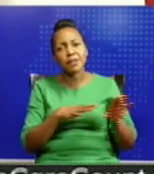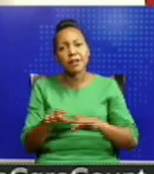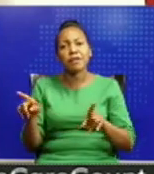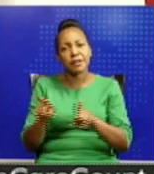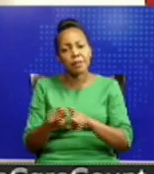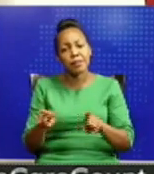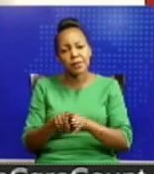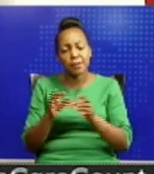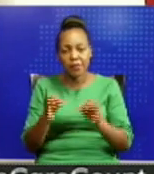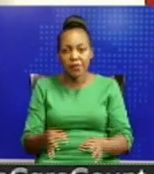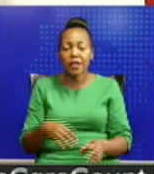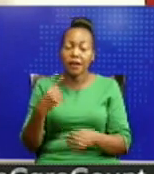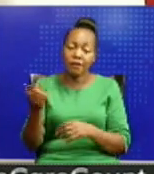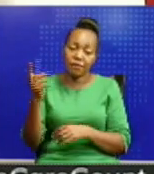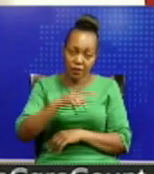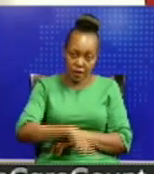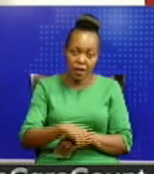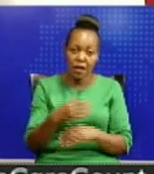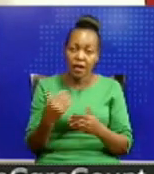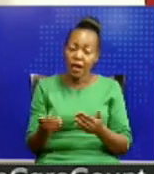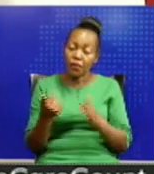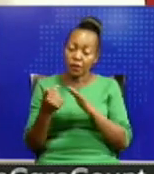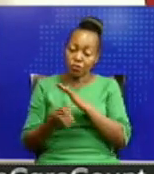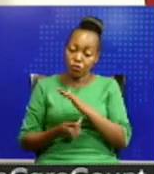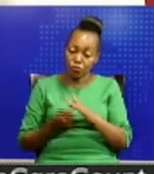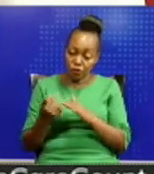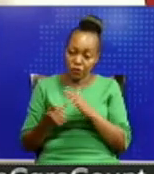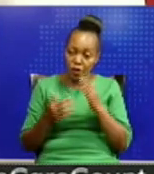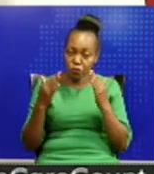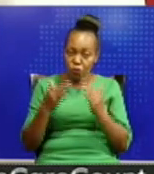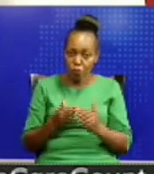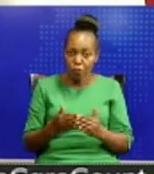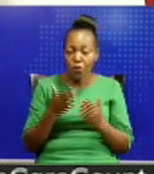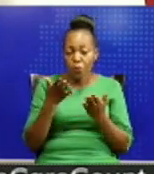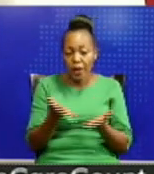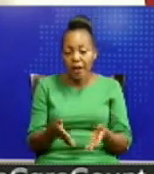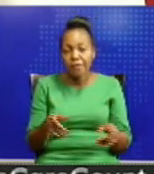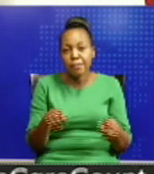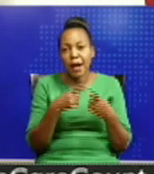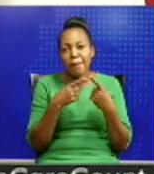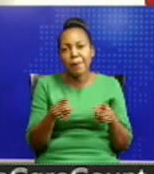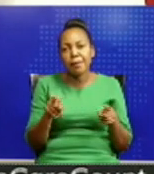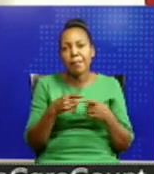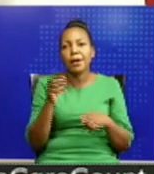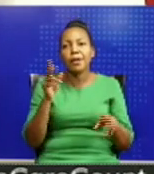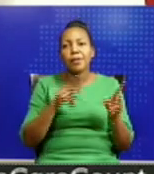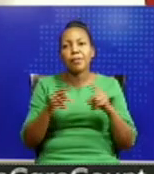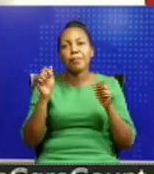doing is, even in situations where at home there are misunderstandings, people should be